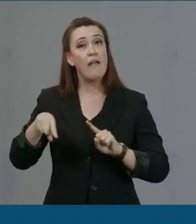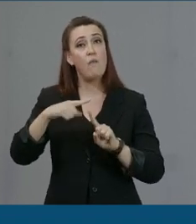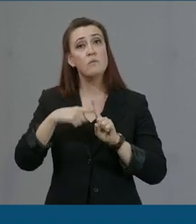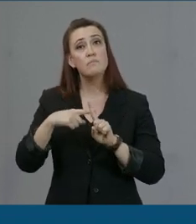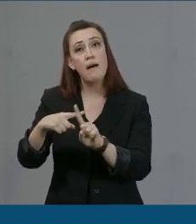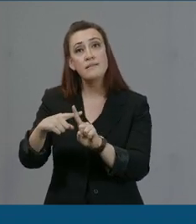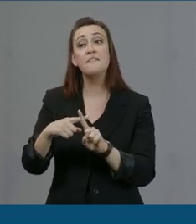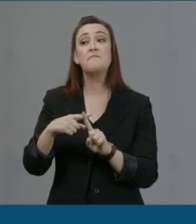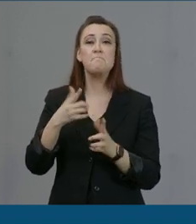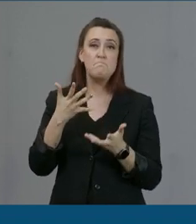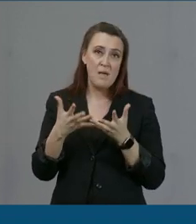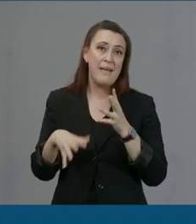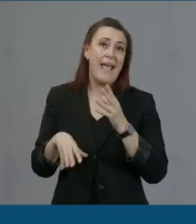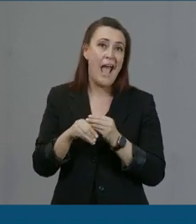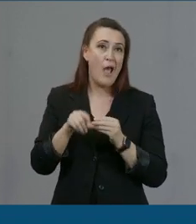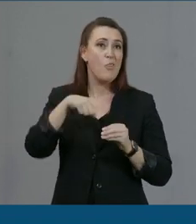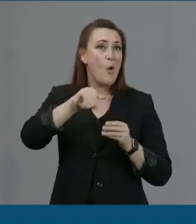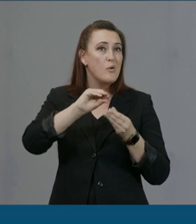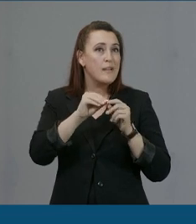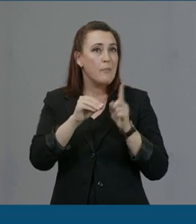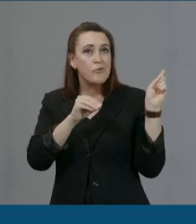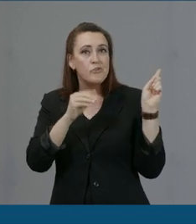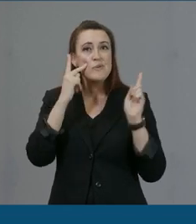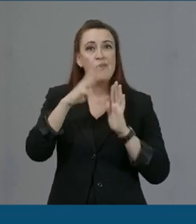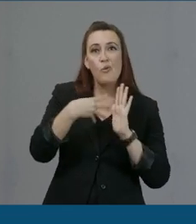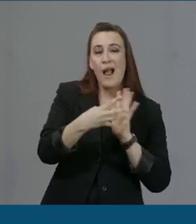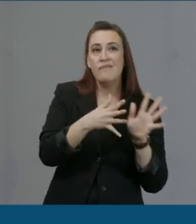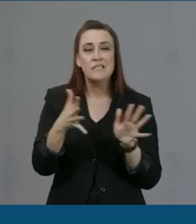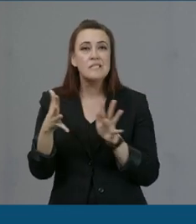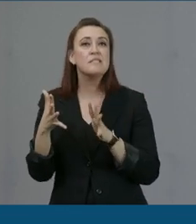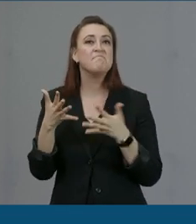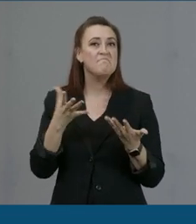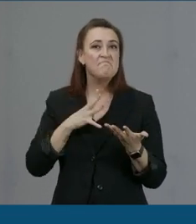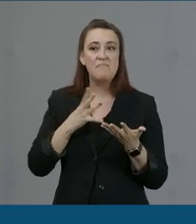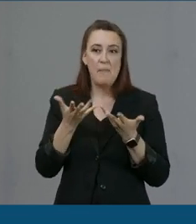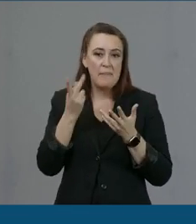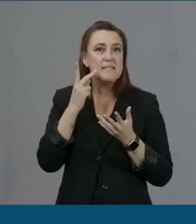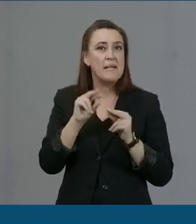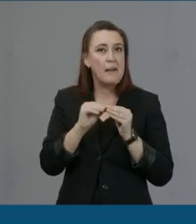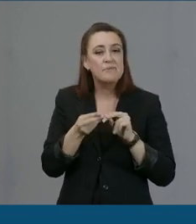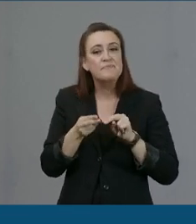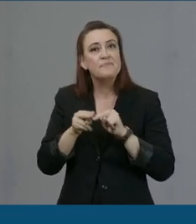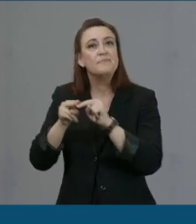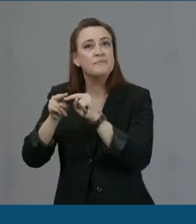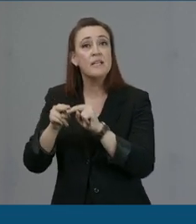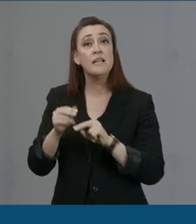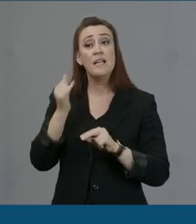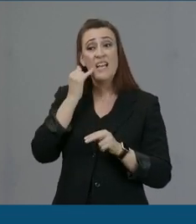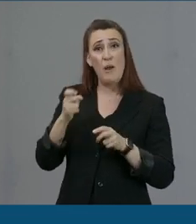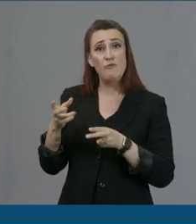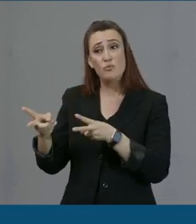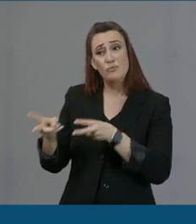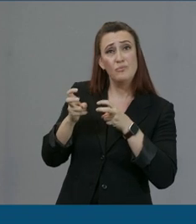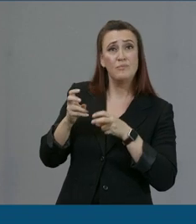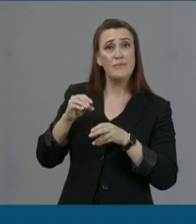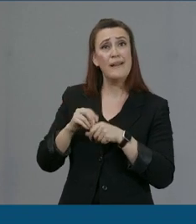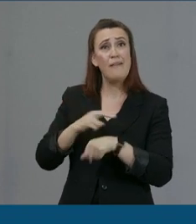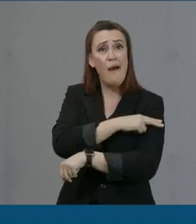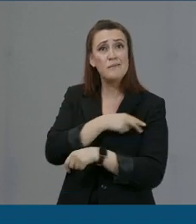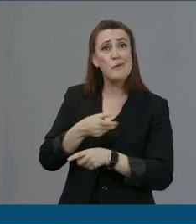cases are severe, you need to care for those people. And where do you do that? In the hospitals, in the